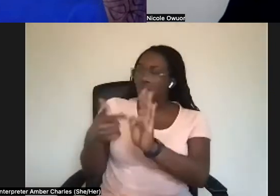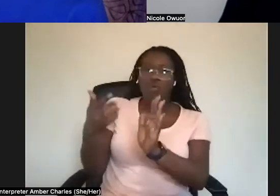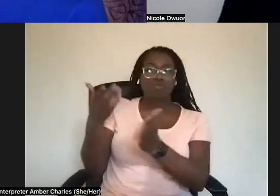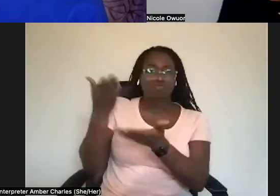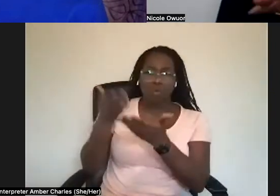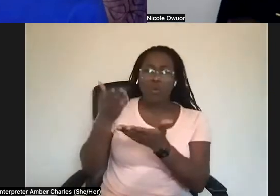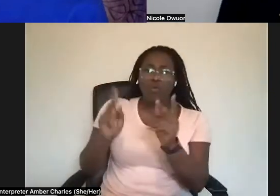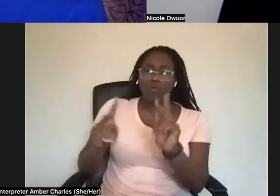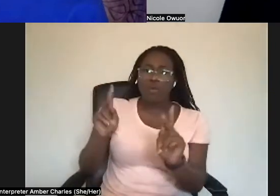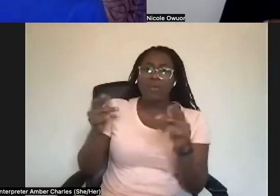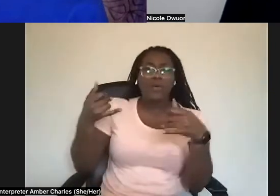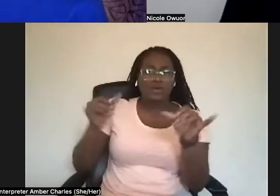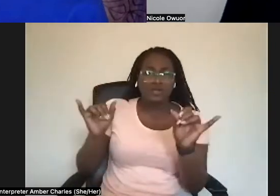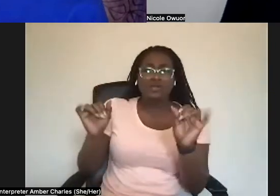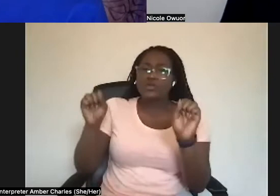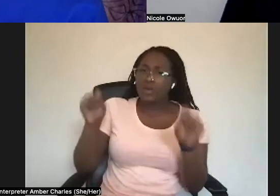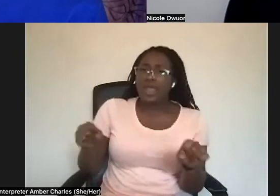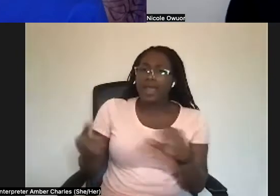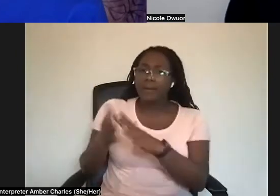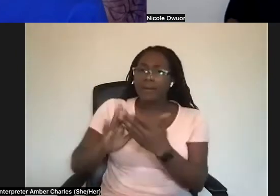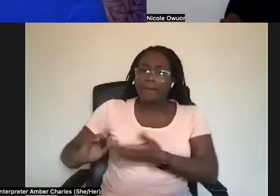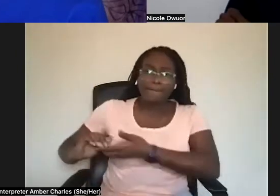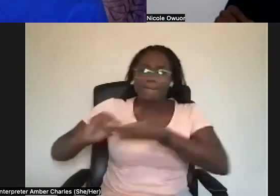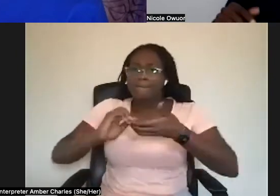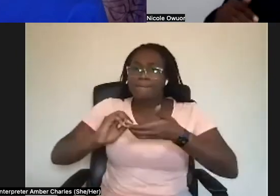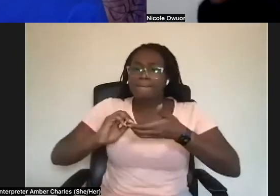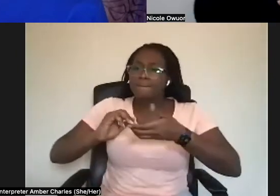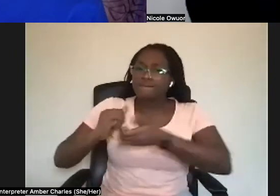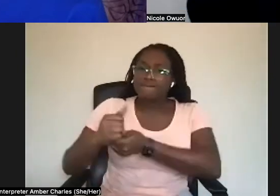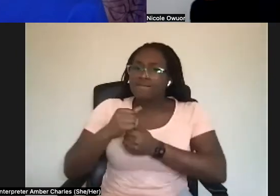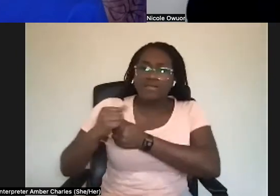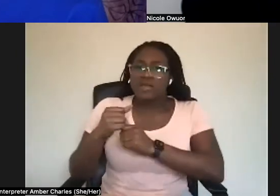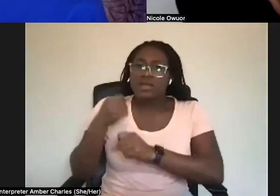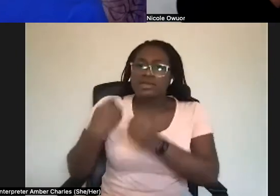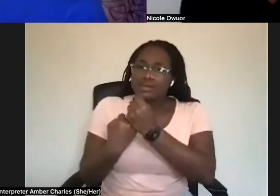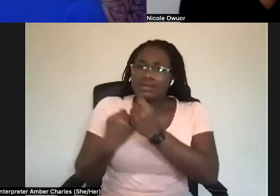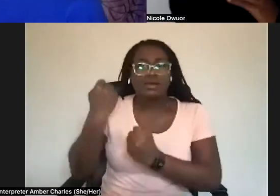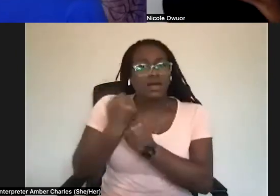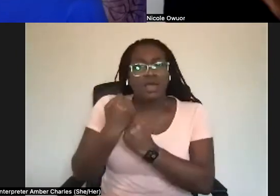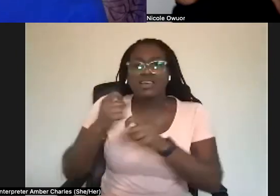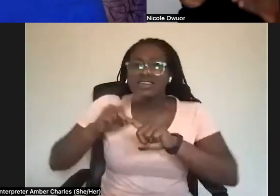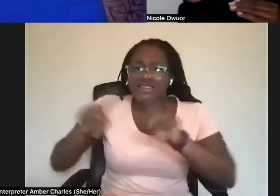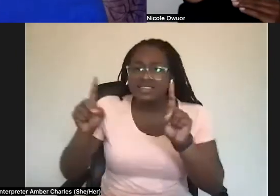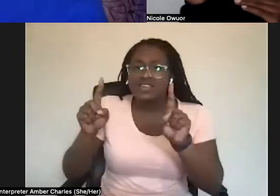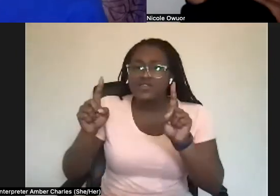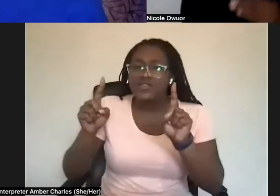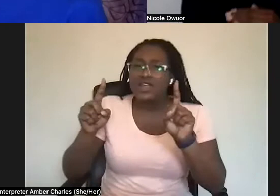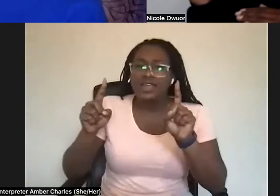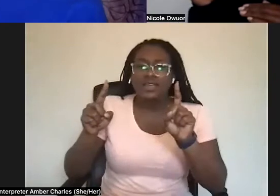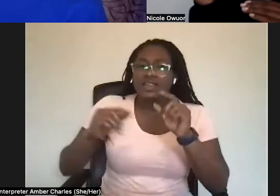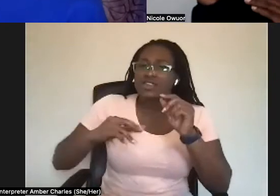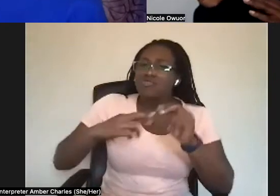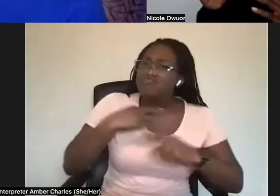we can still stand in solidarity and be at different levels of risk tolerance of